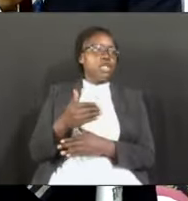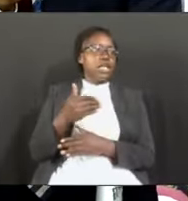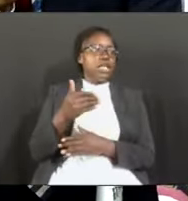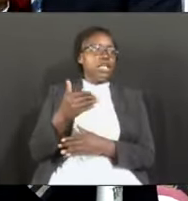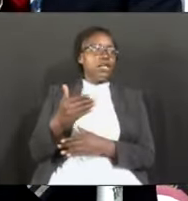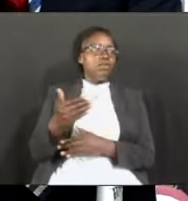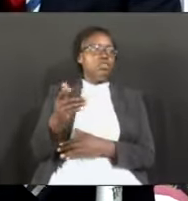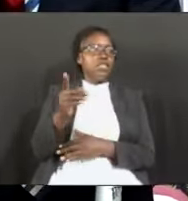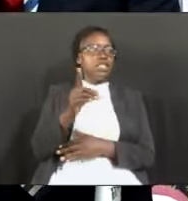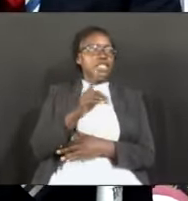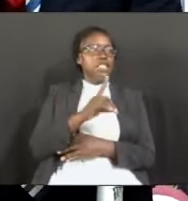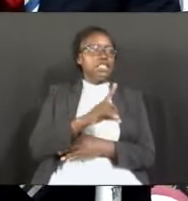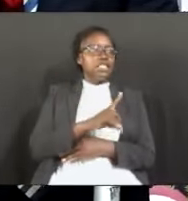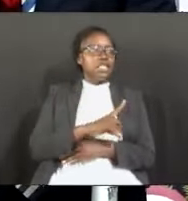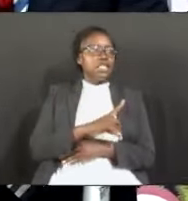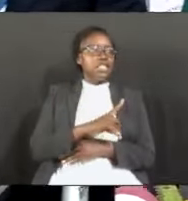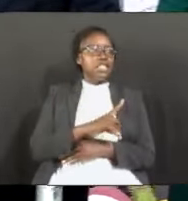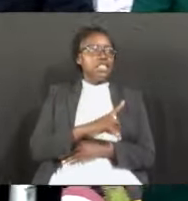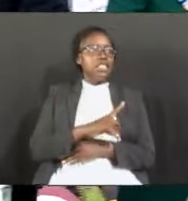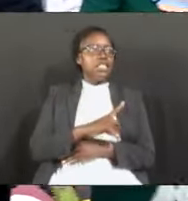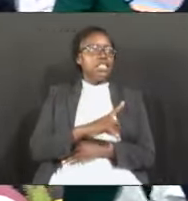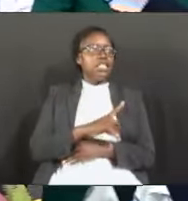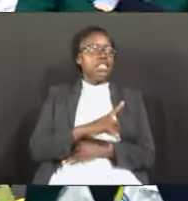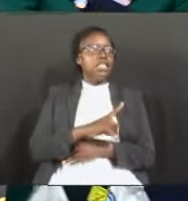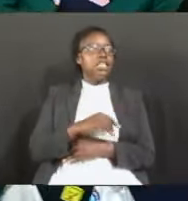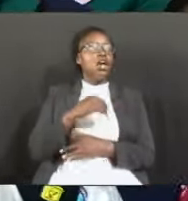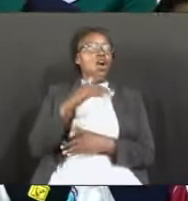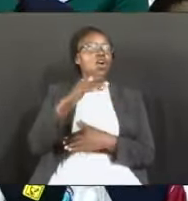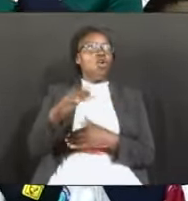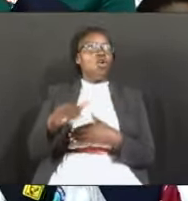through every day.